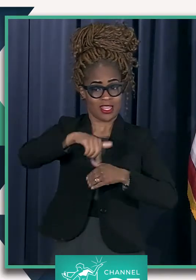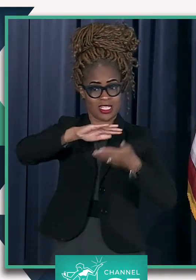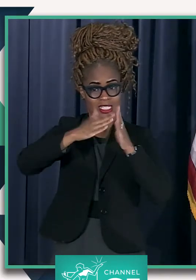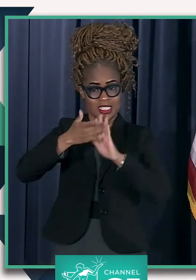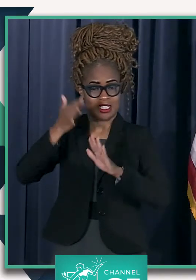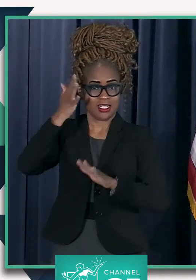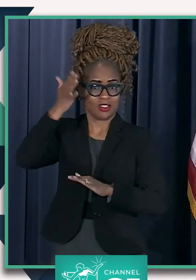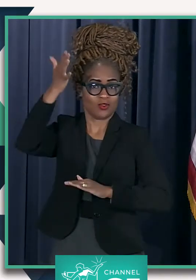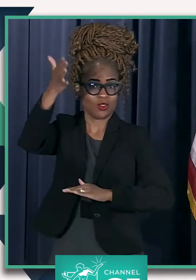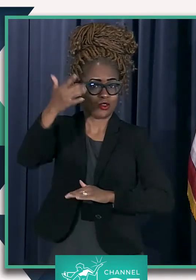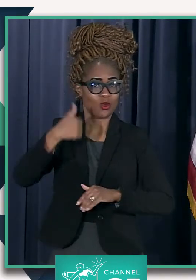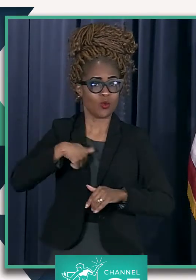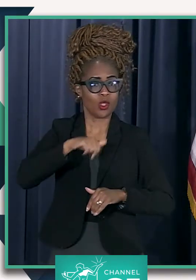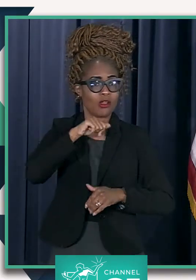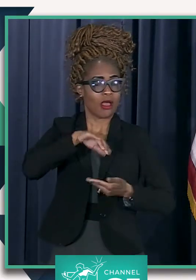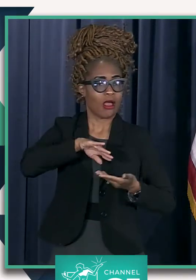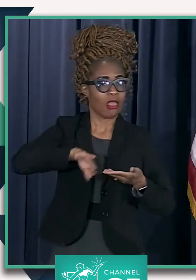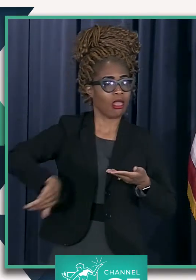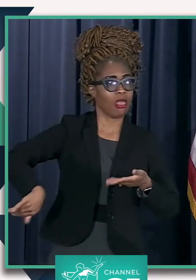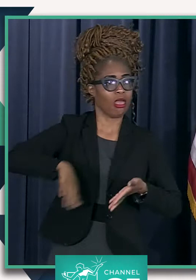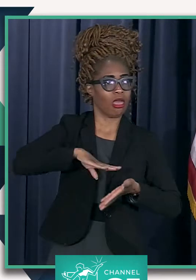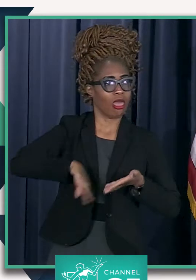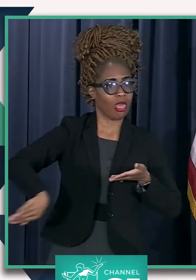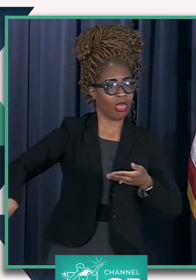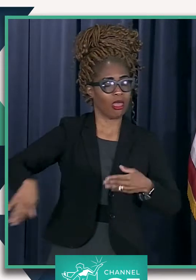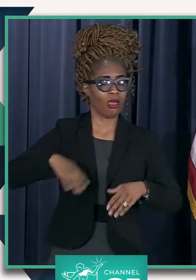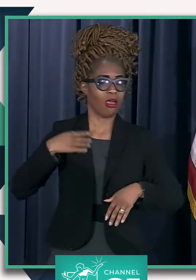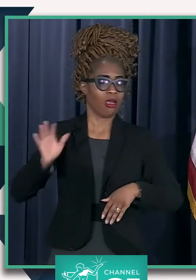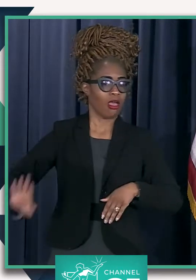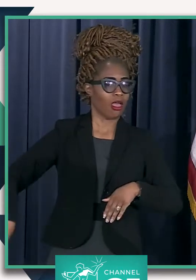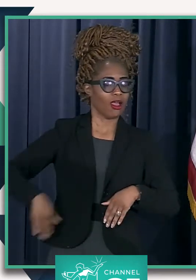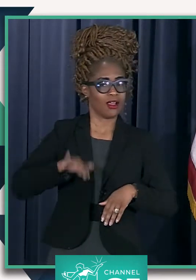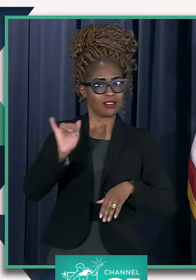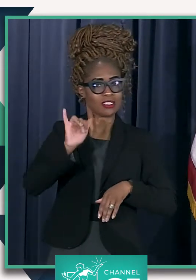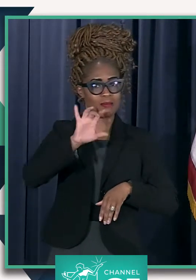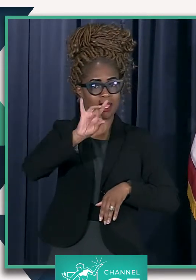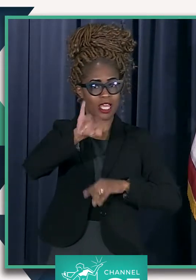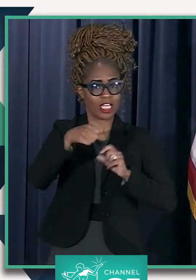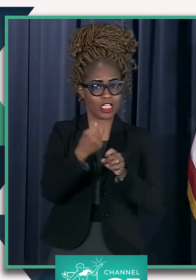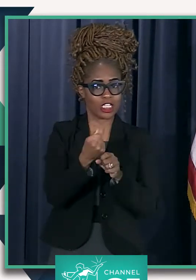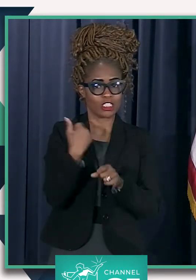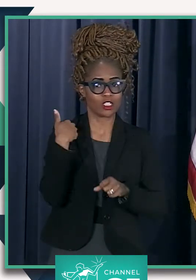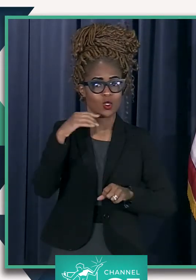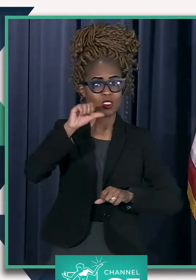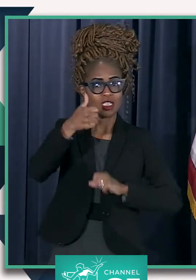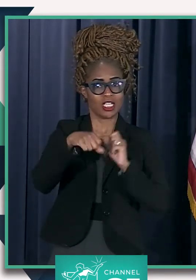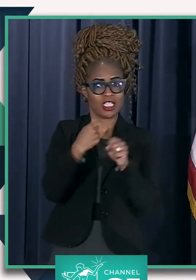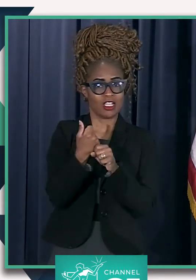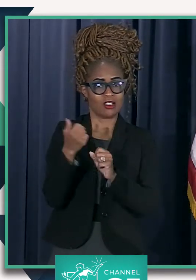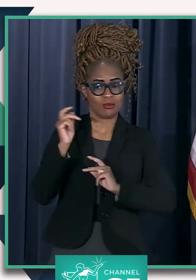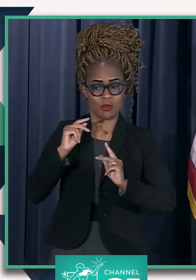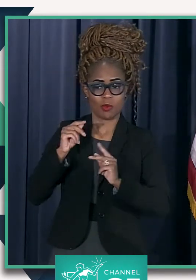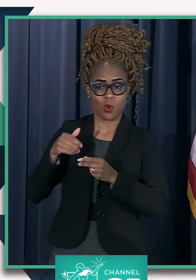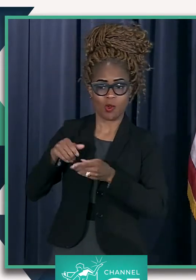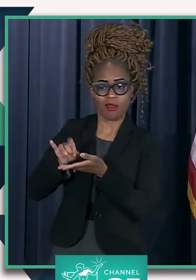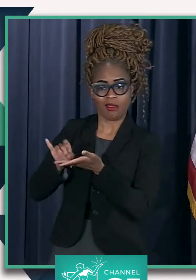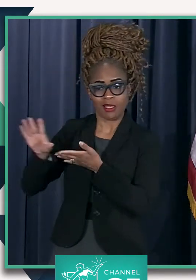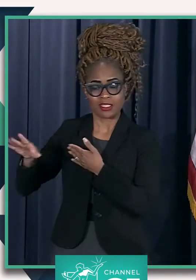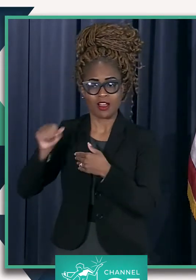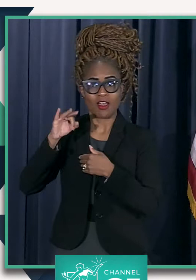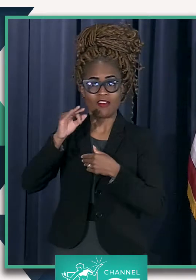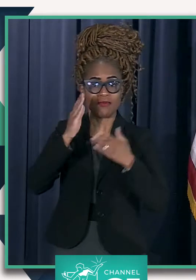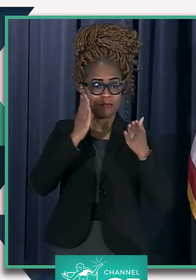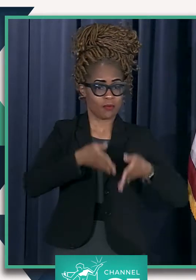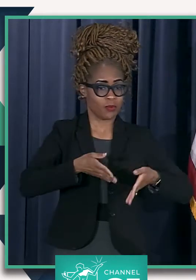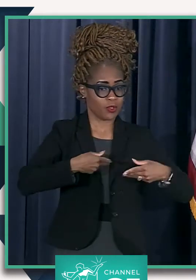excuses, as there was 8-10 years ago. People would be kicked out of their homes when somebody sold a building to somebody who wanted more money. We're